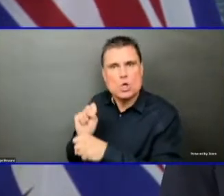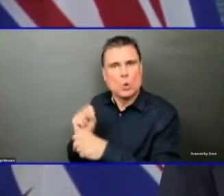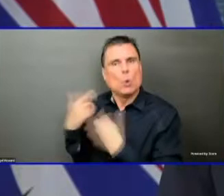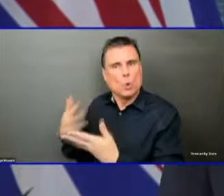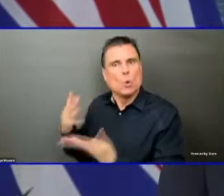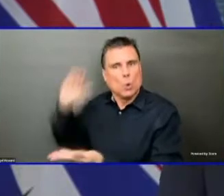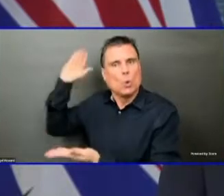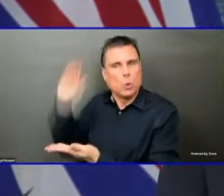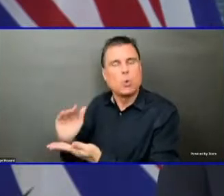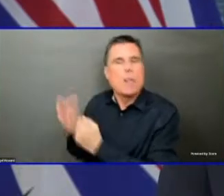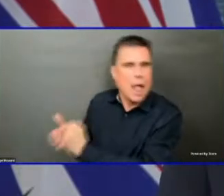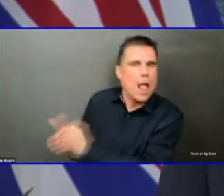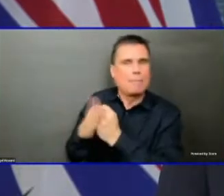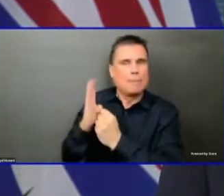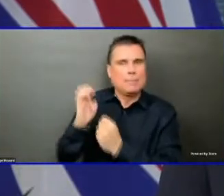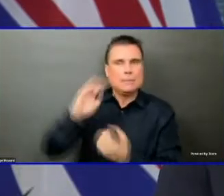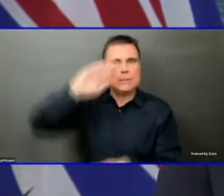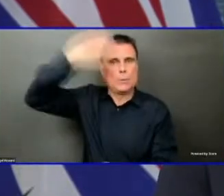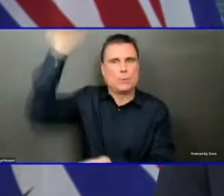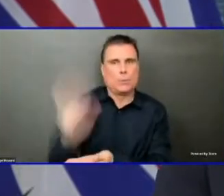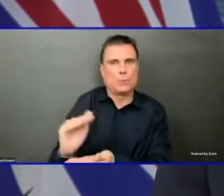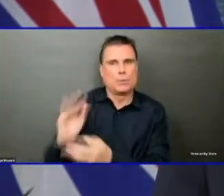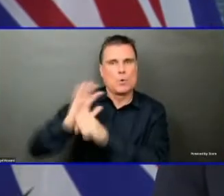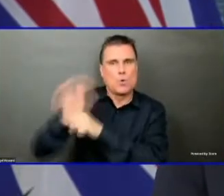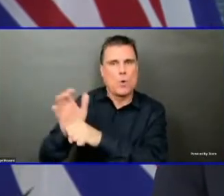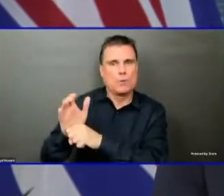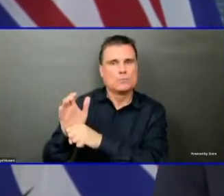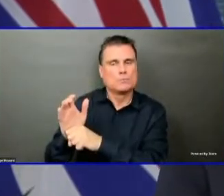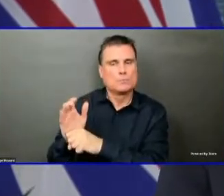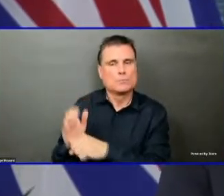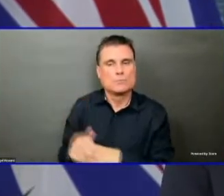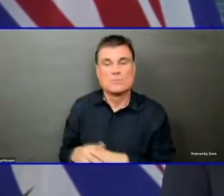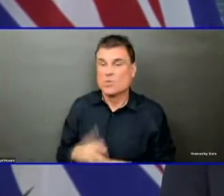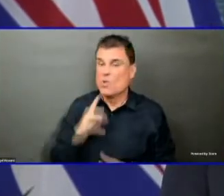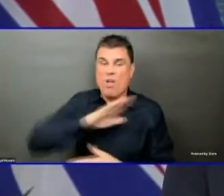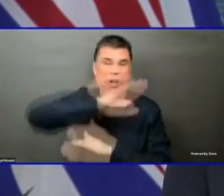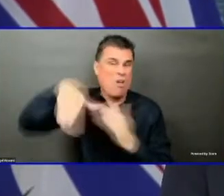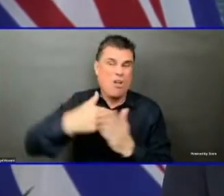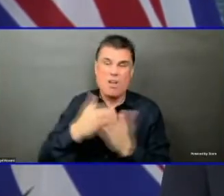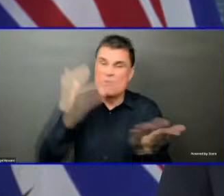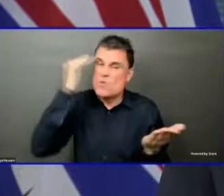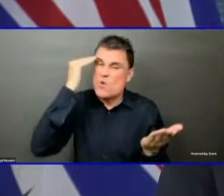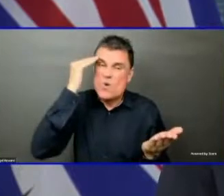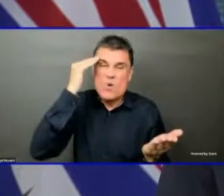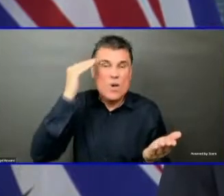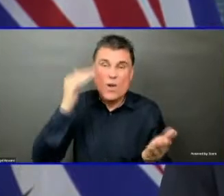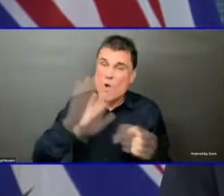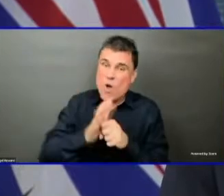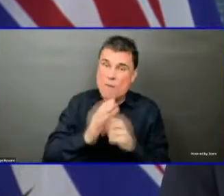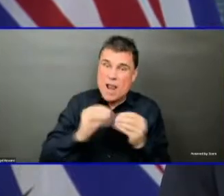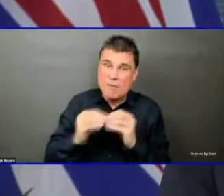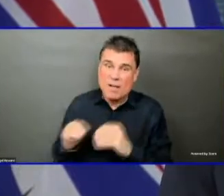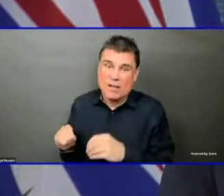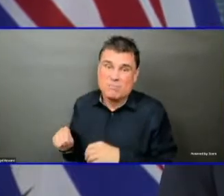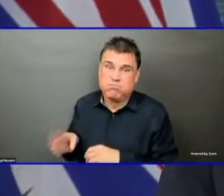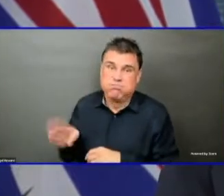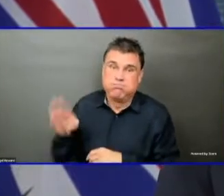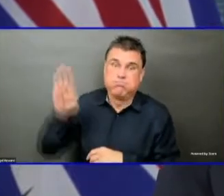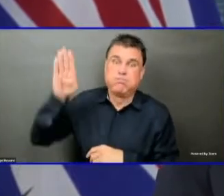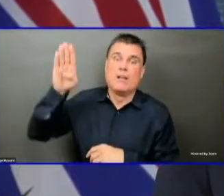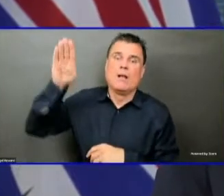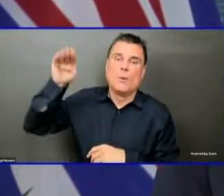familiar terrain for all of us. We bent our curve last spring, only to see COVID-19 fight back with all its might. What